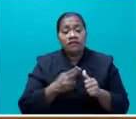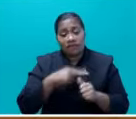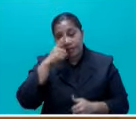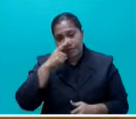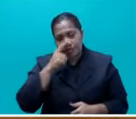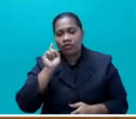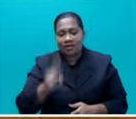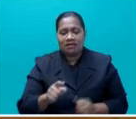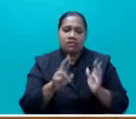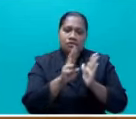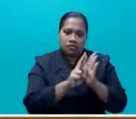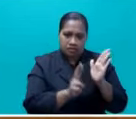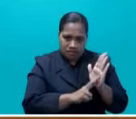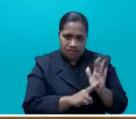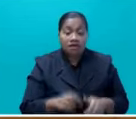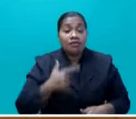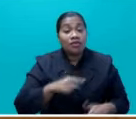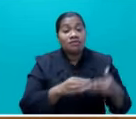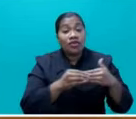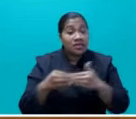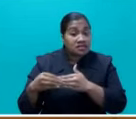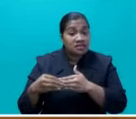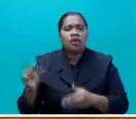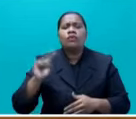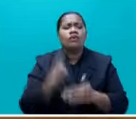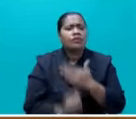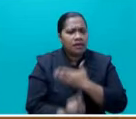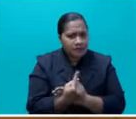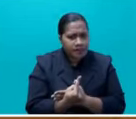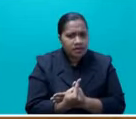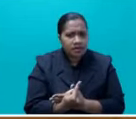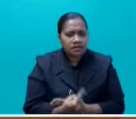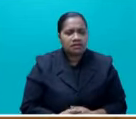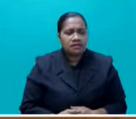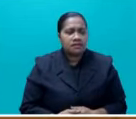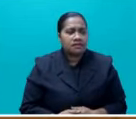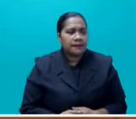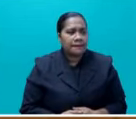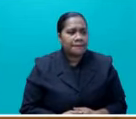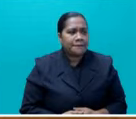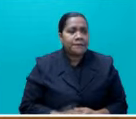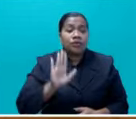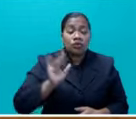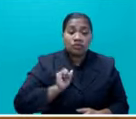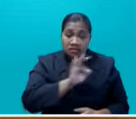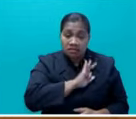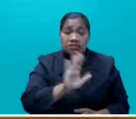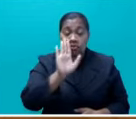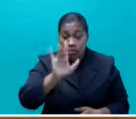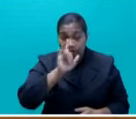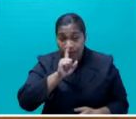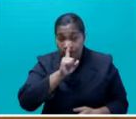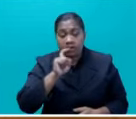the rule of thumb. Because for leaders, what will happen is your staff, your people, will end